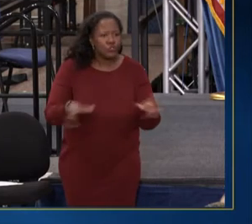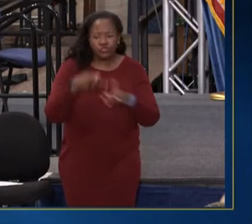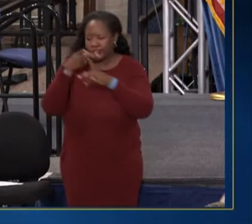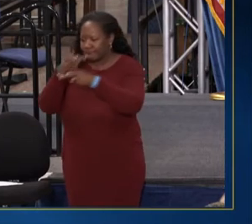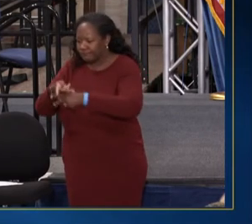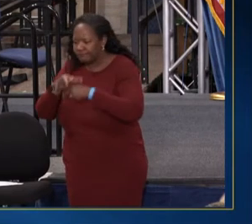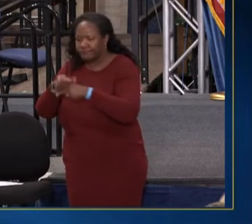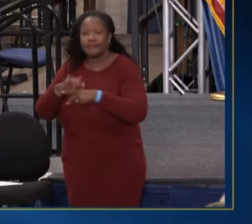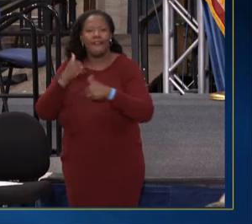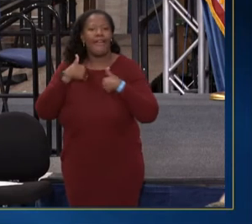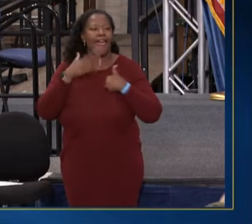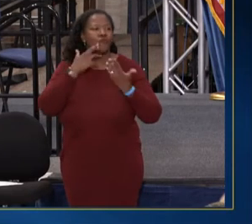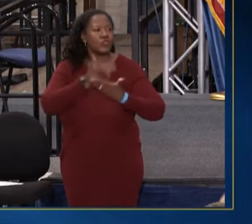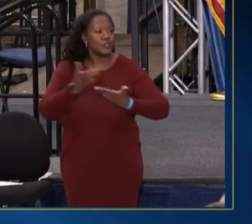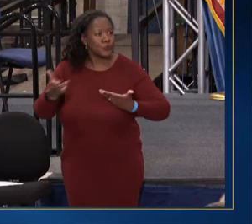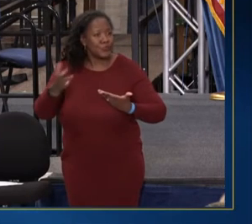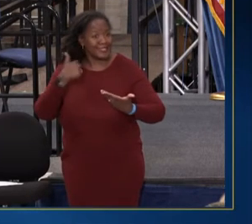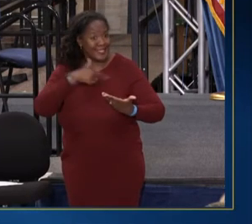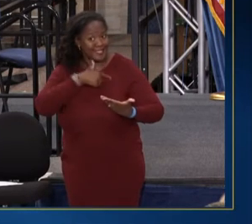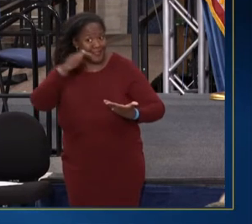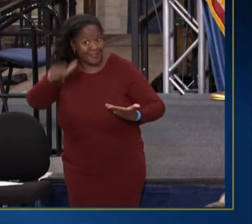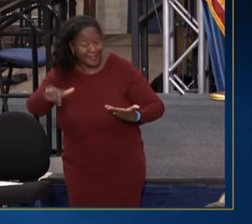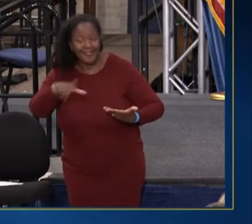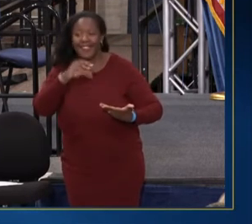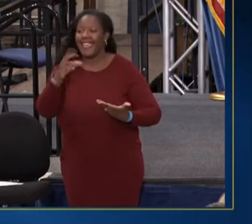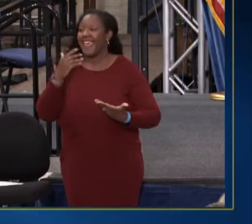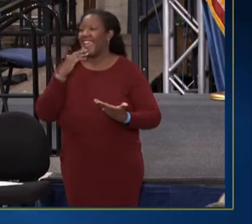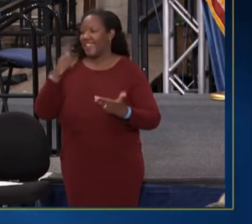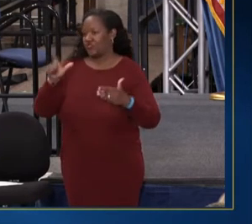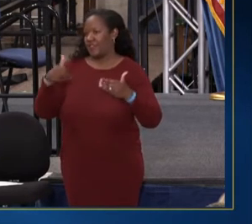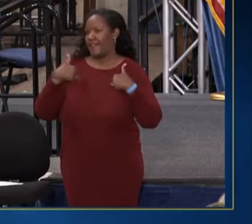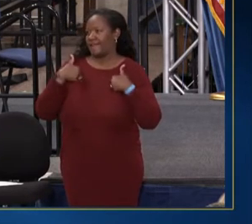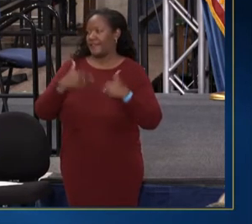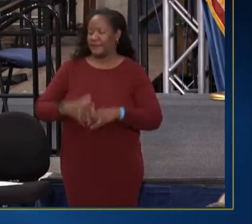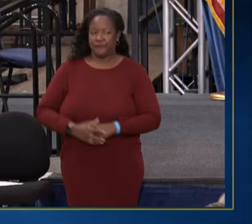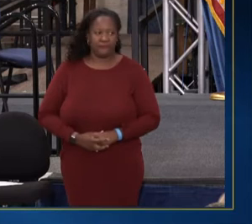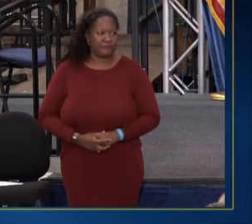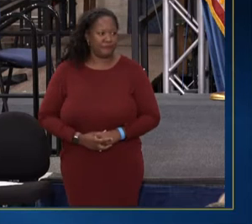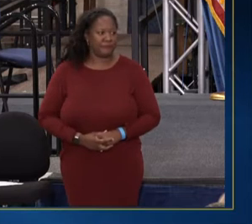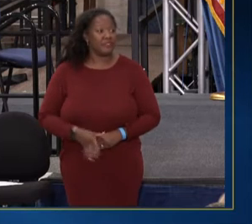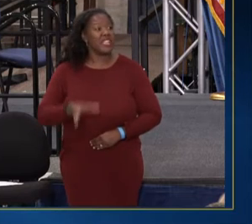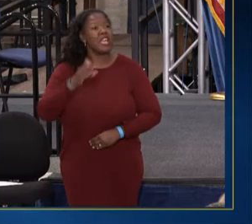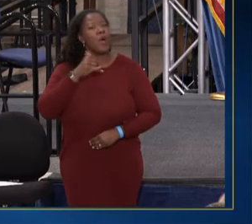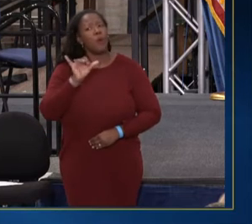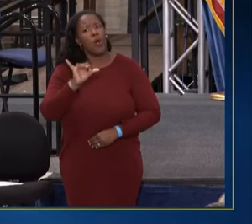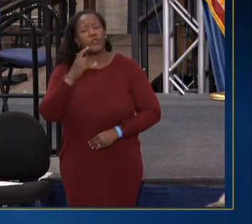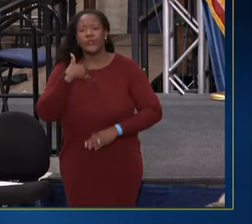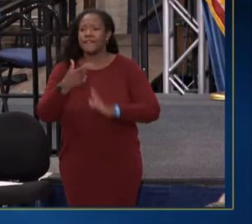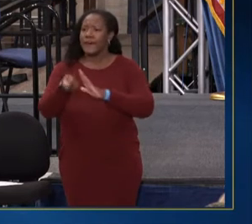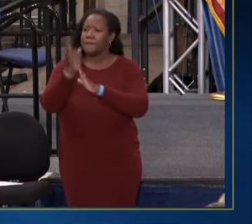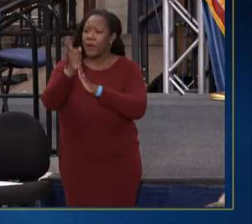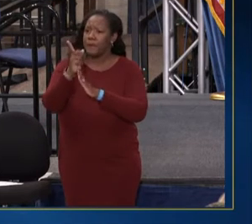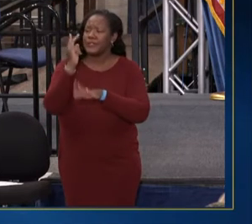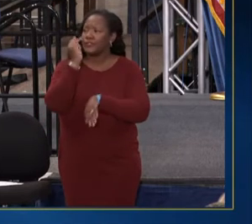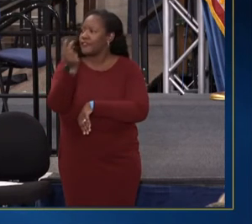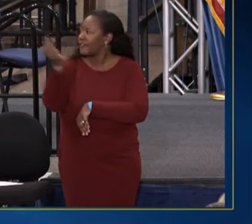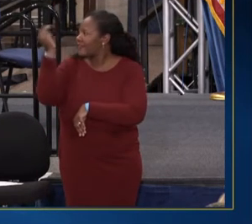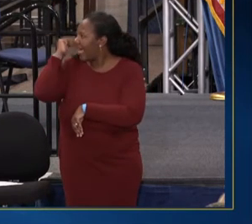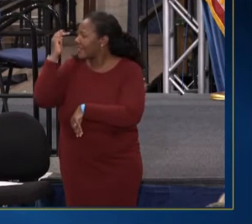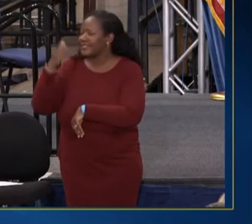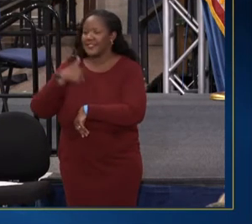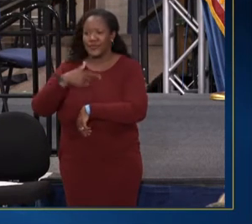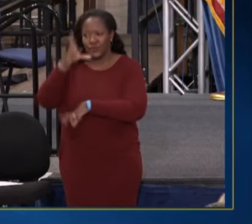need, but also deserve. This will be a moment of reflection, of honor, of